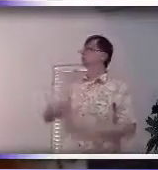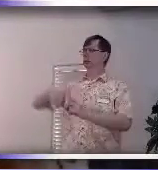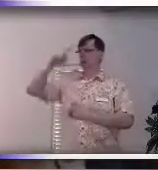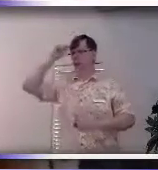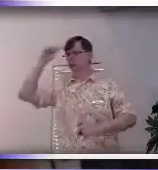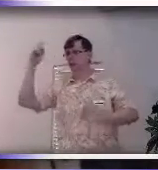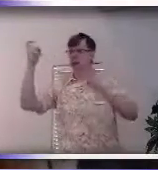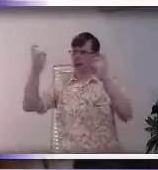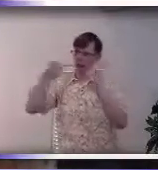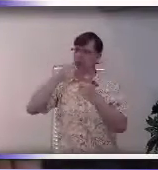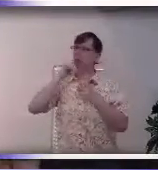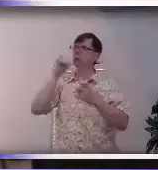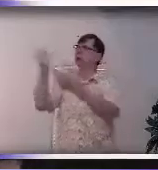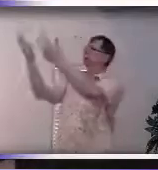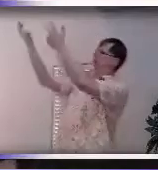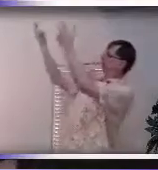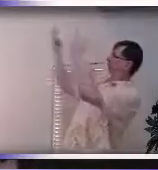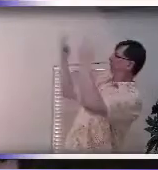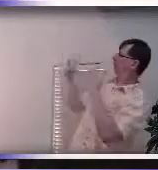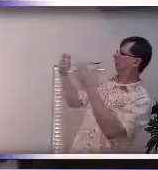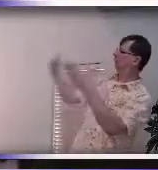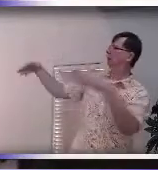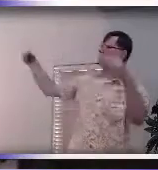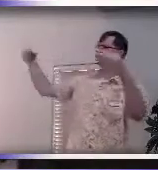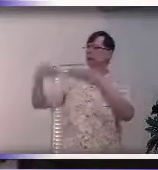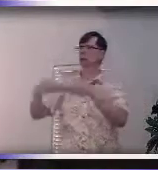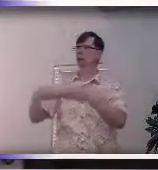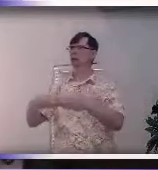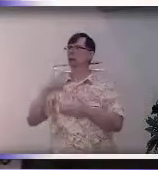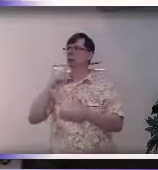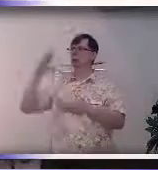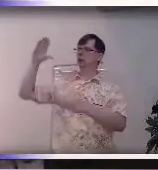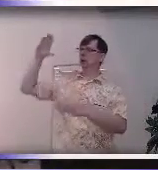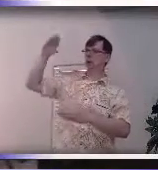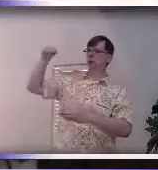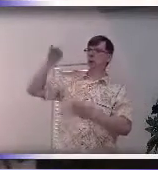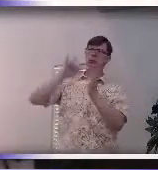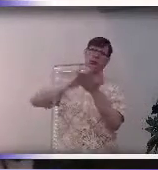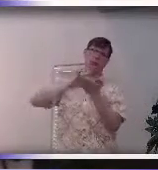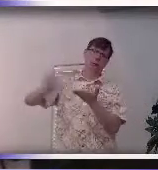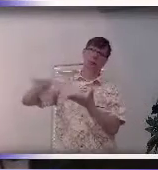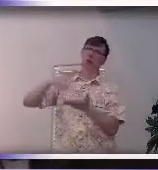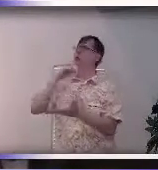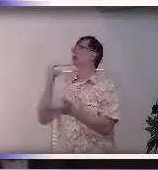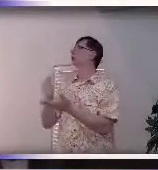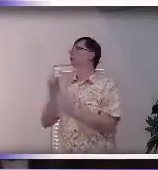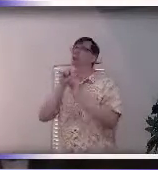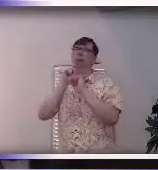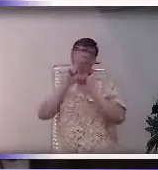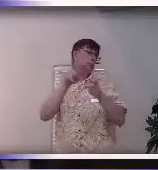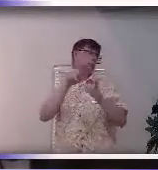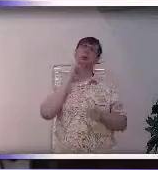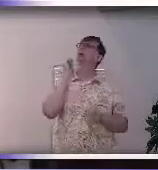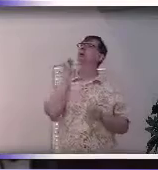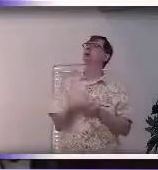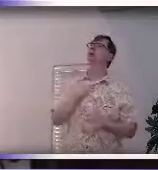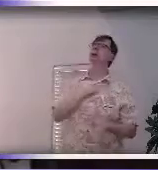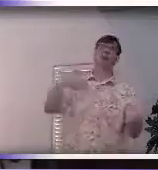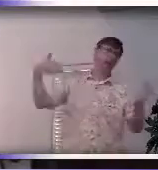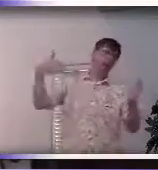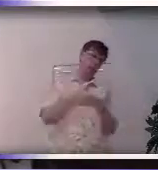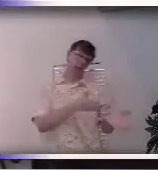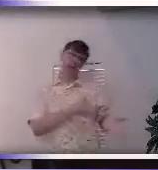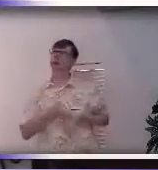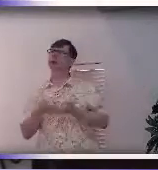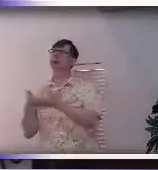interesting. I think it should come with, the little writing, where I wasn't told until the end of ministerial school that